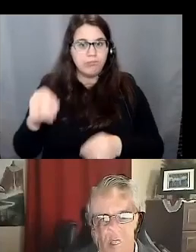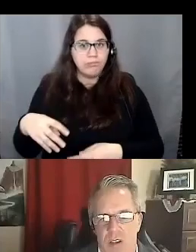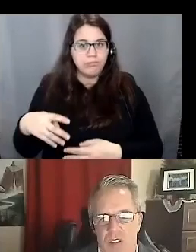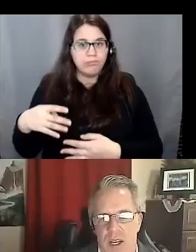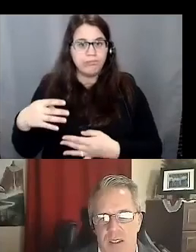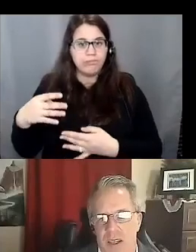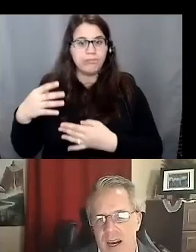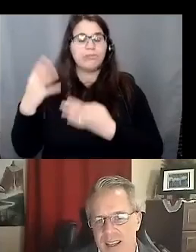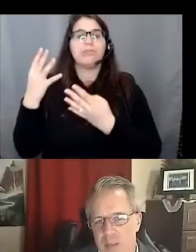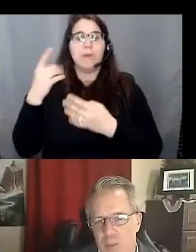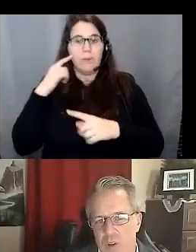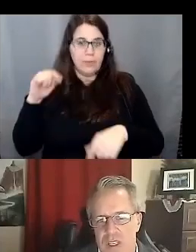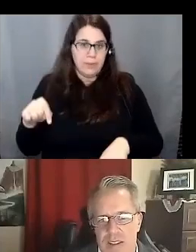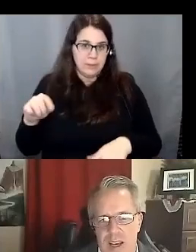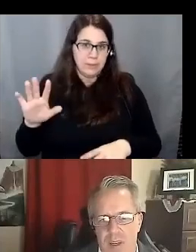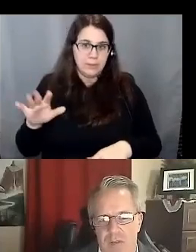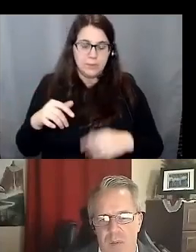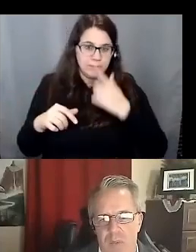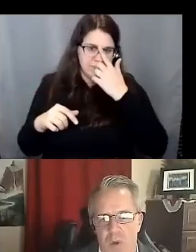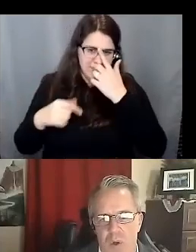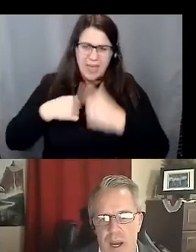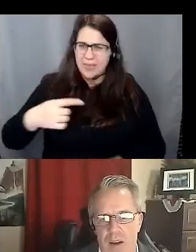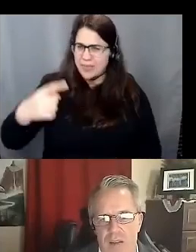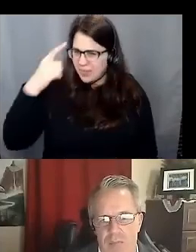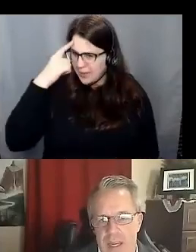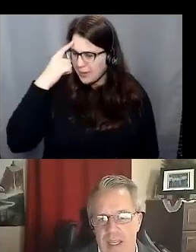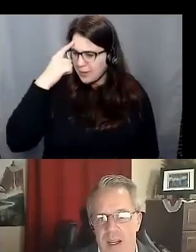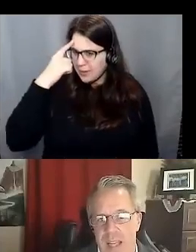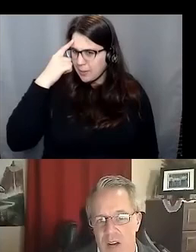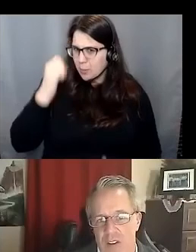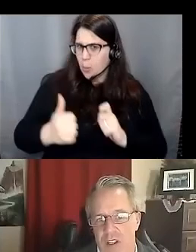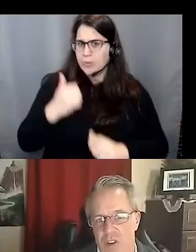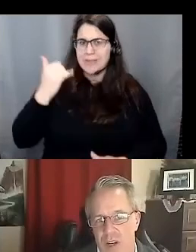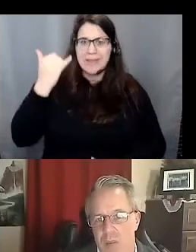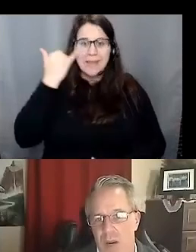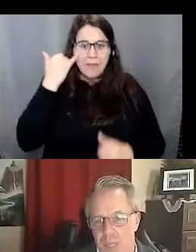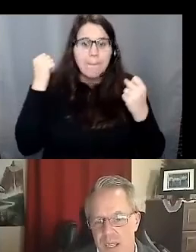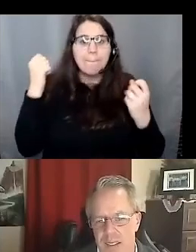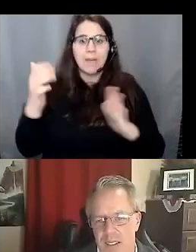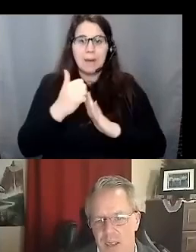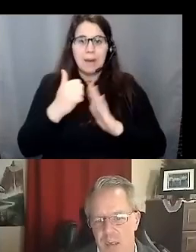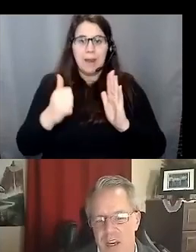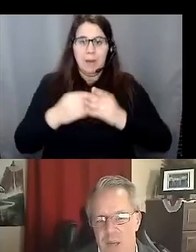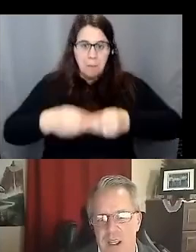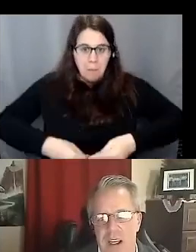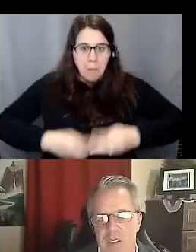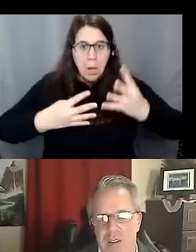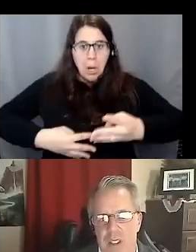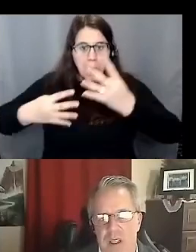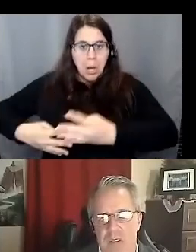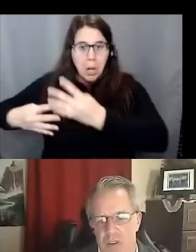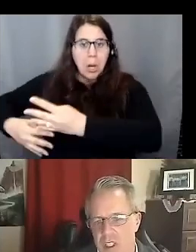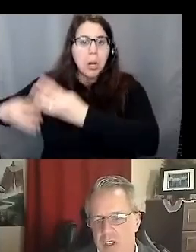this particular site. I think mostly that's happening for people who have many accounts that it's trying to populate, because they are managing many